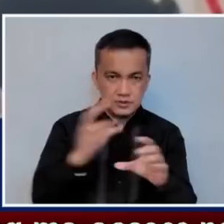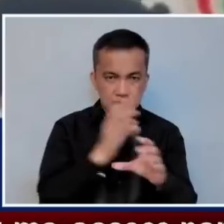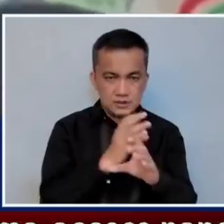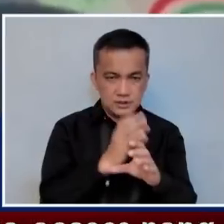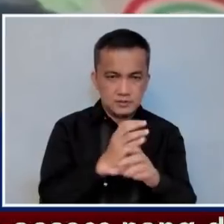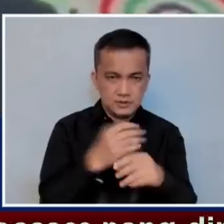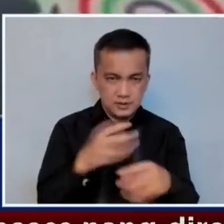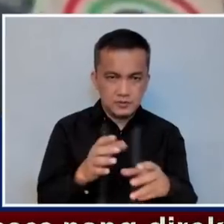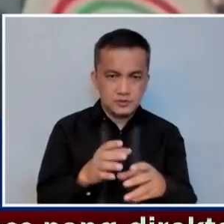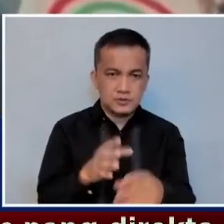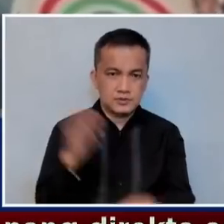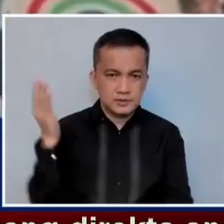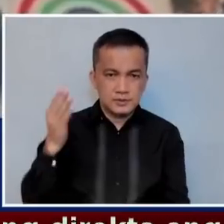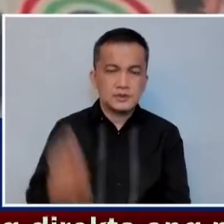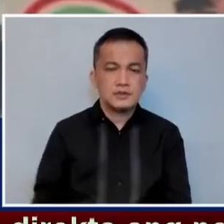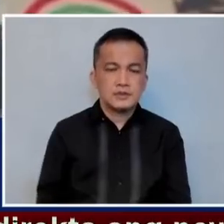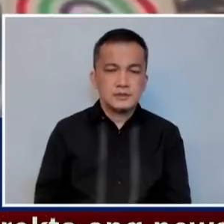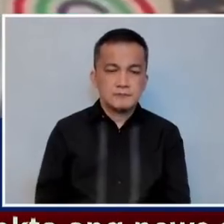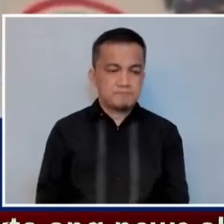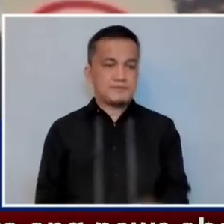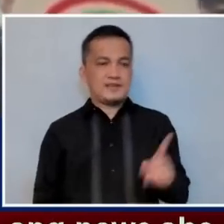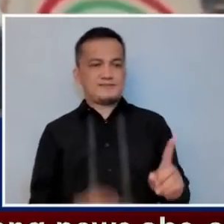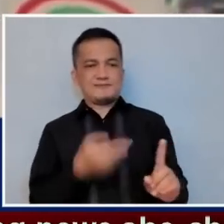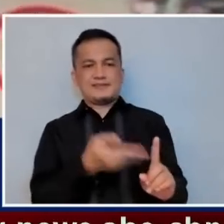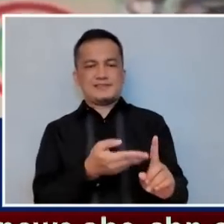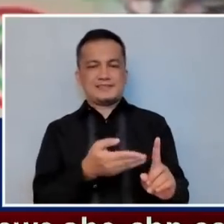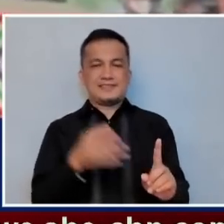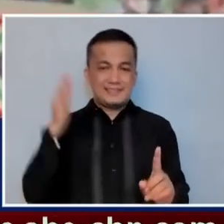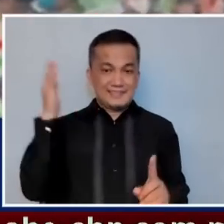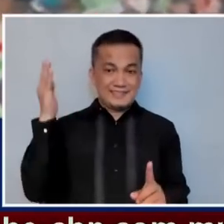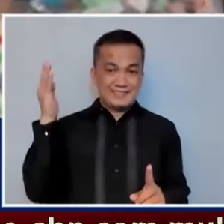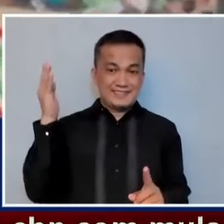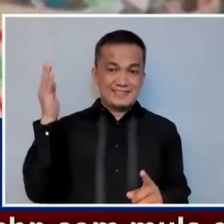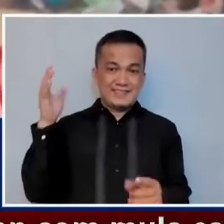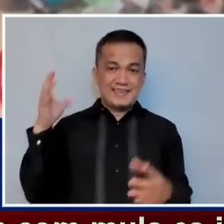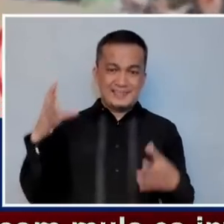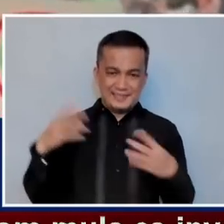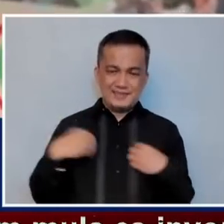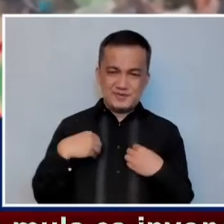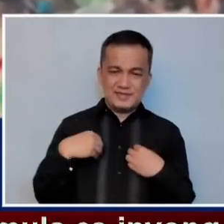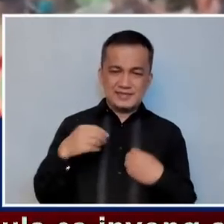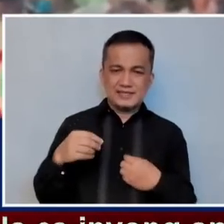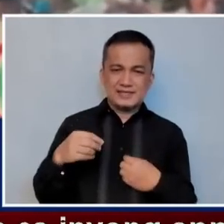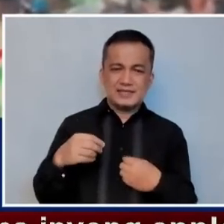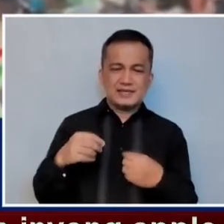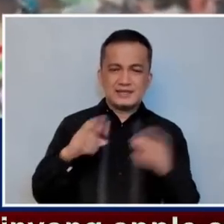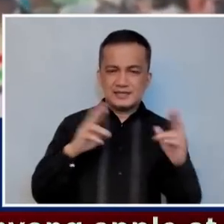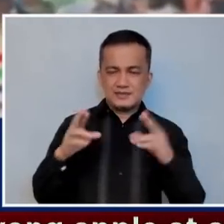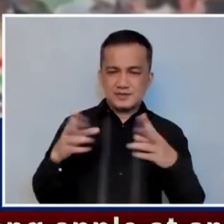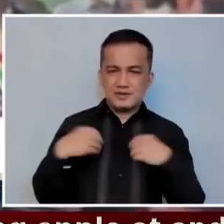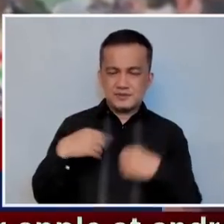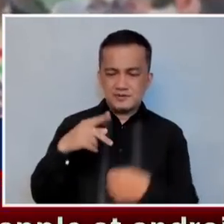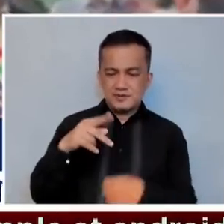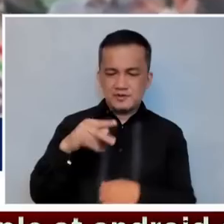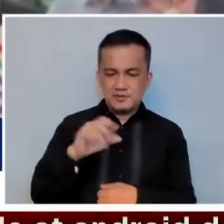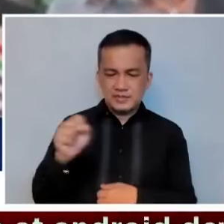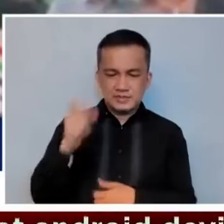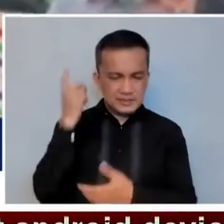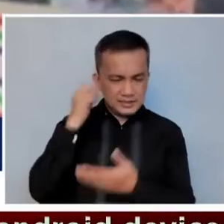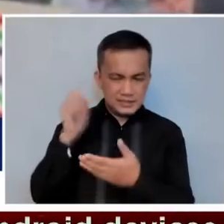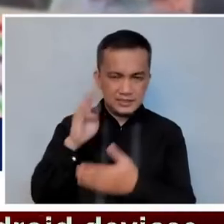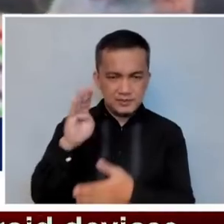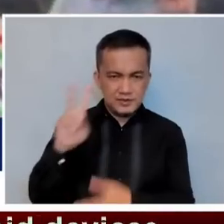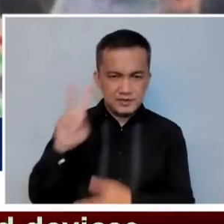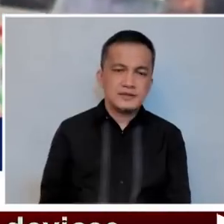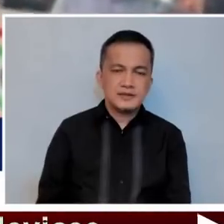talumpati. Dito ay inamin niya na handa siyang magtrabaho bilang press secretary ni Marcos. Sino ba naman tayo para po? Yun!